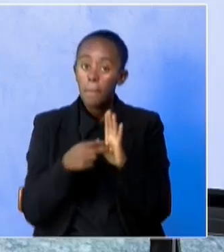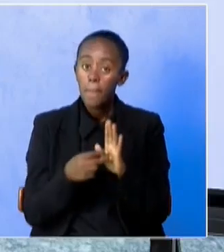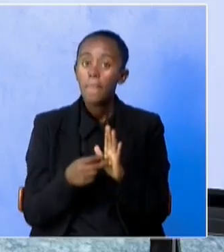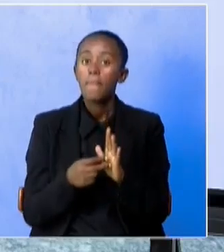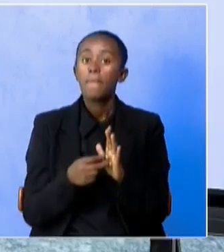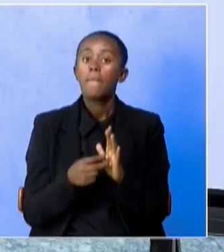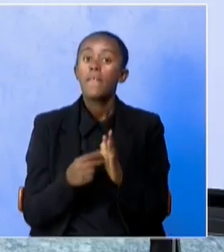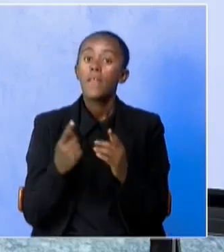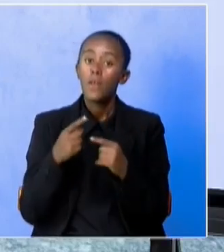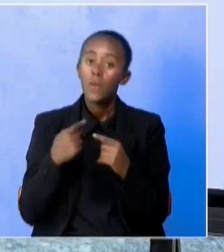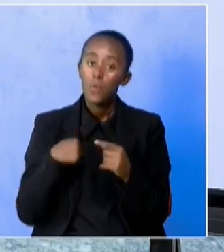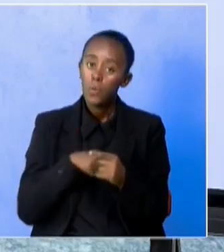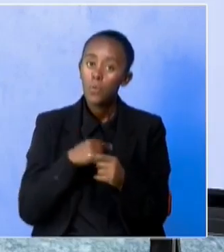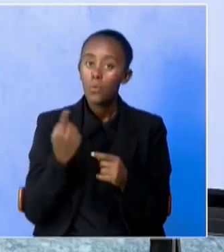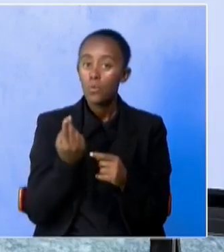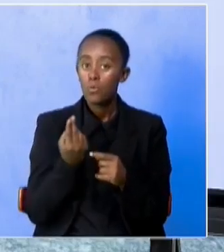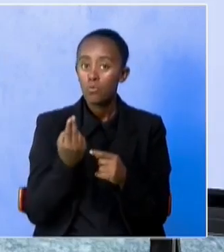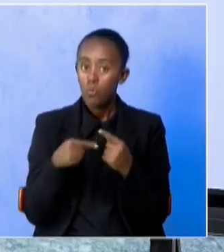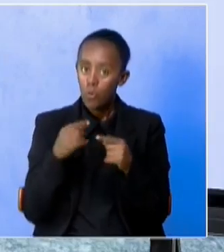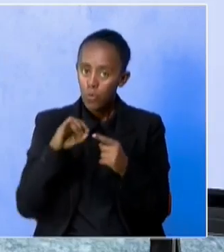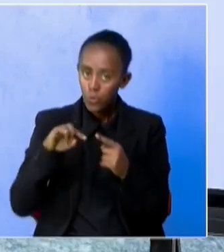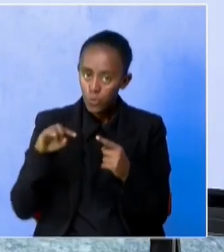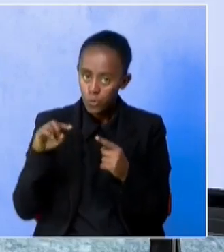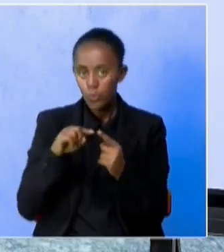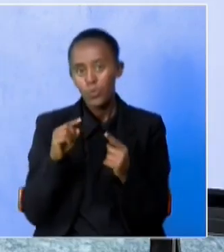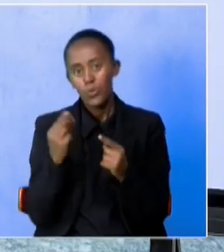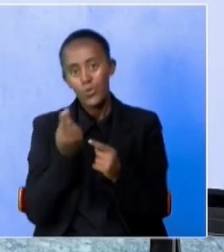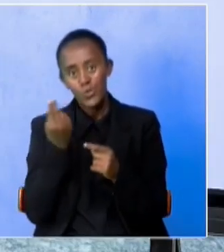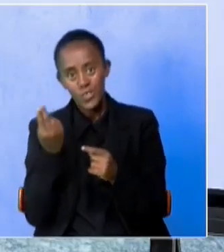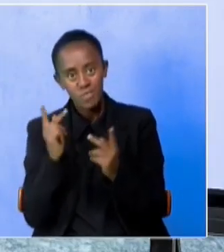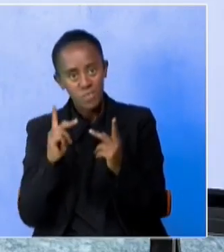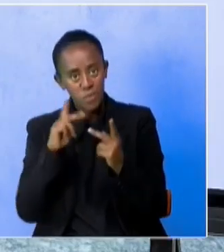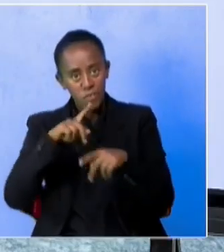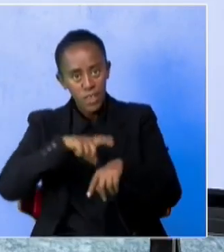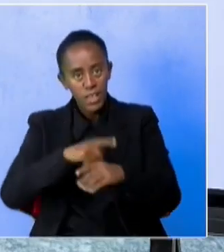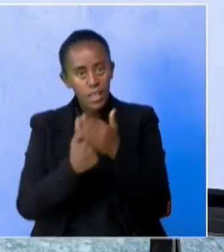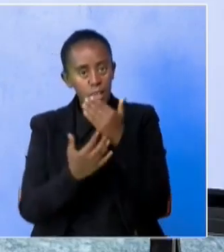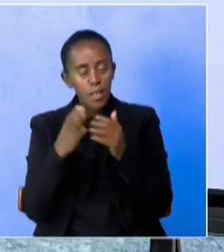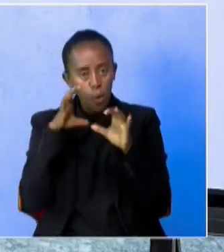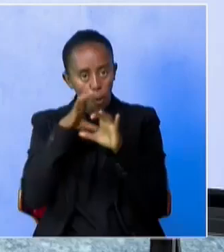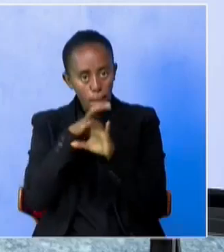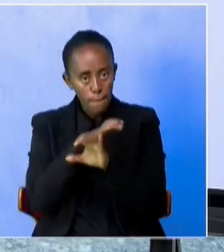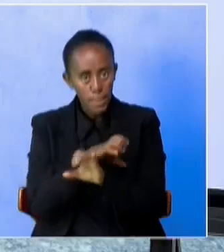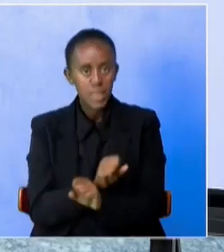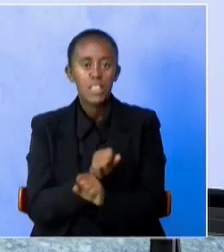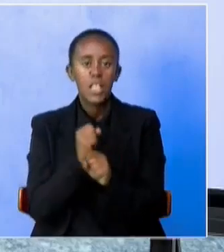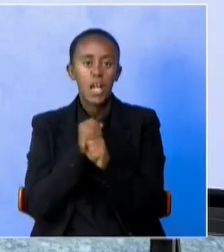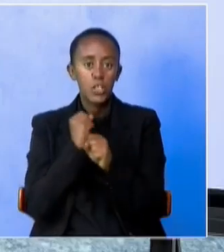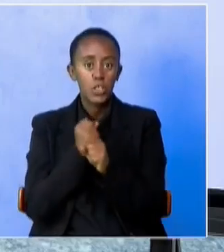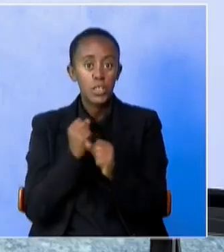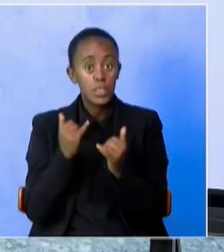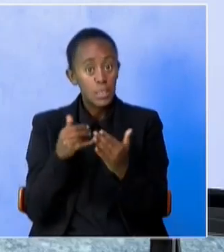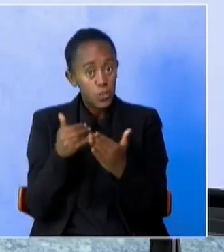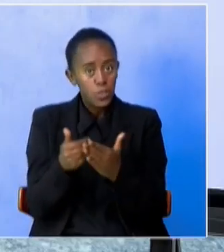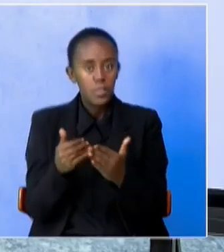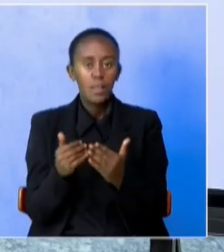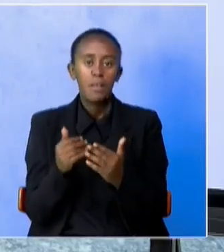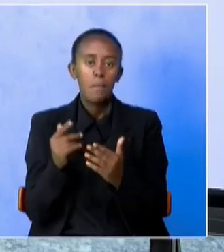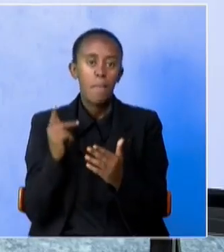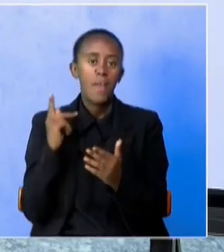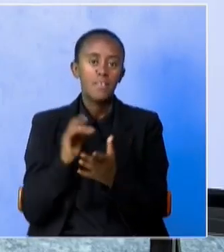present perfect to talk about a completed action in the recent past. The third one is,